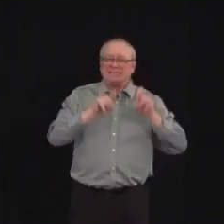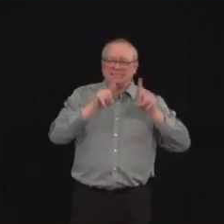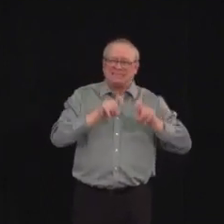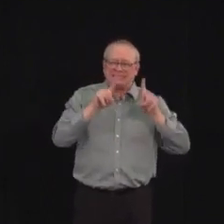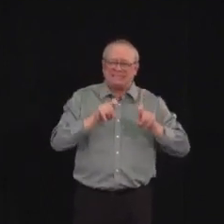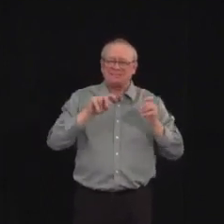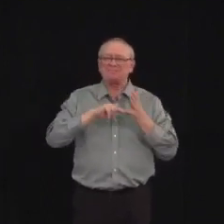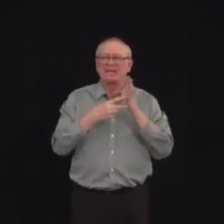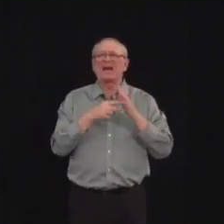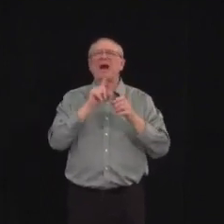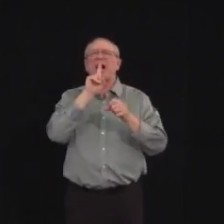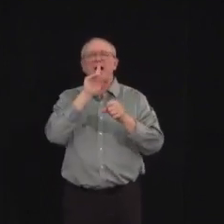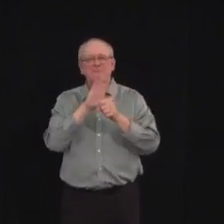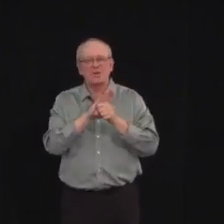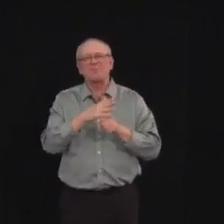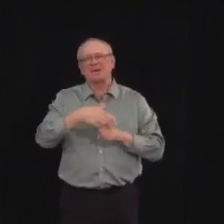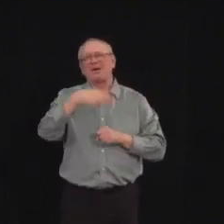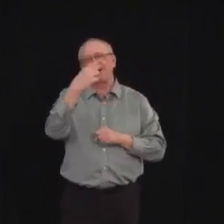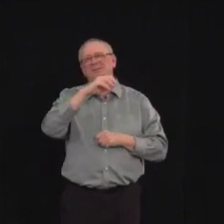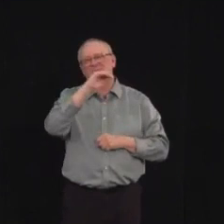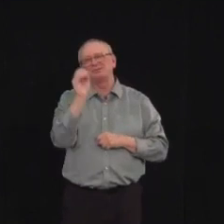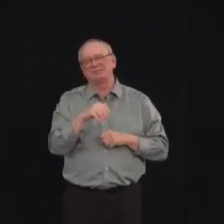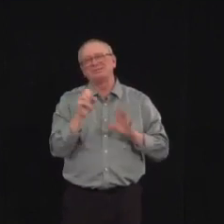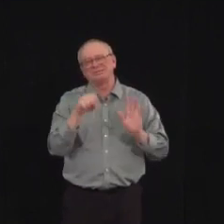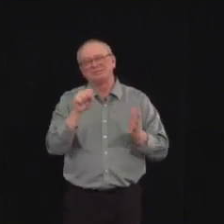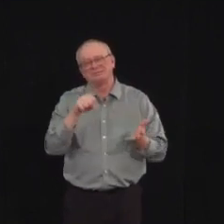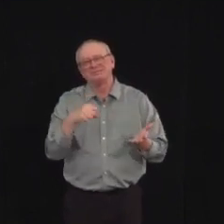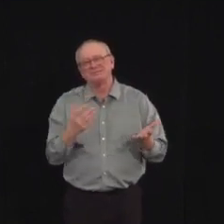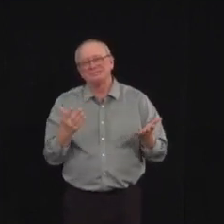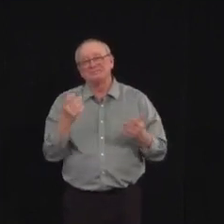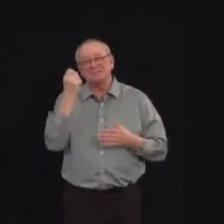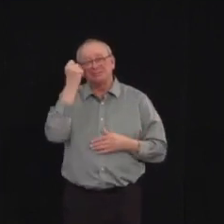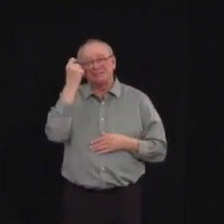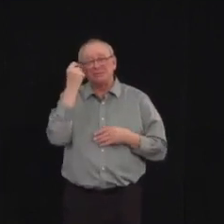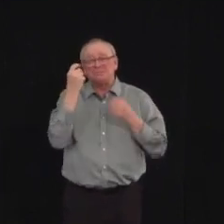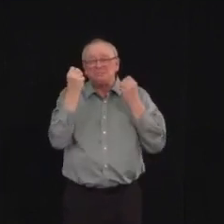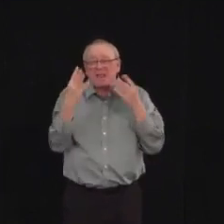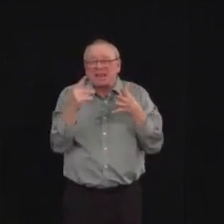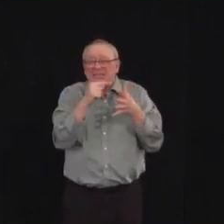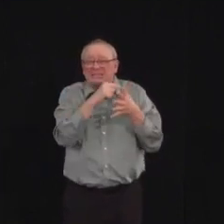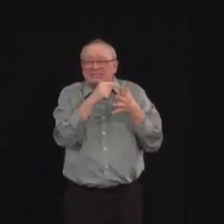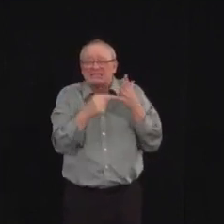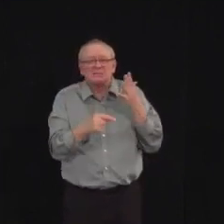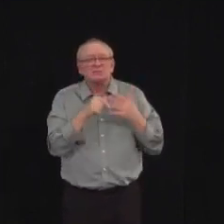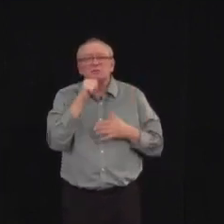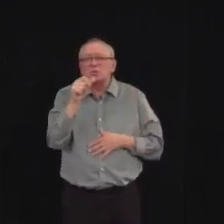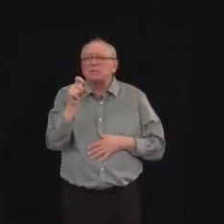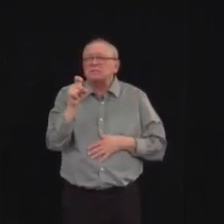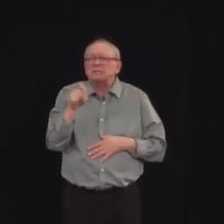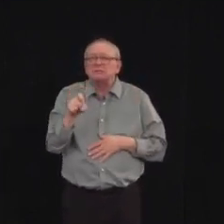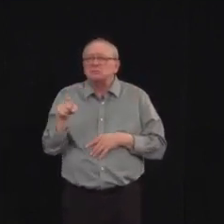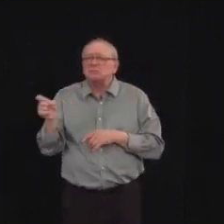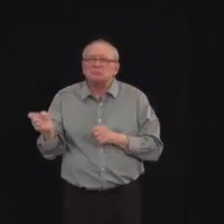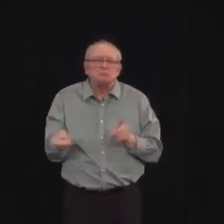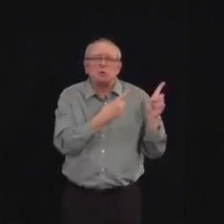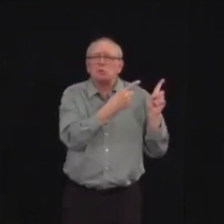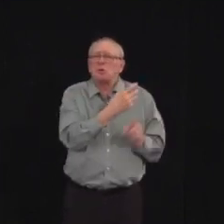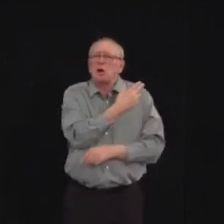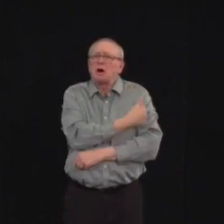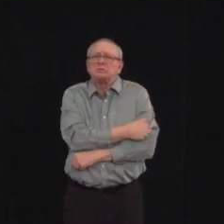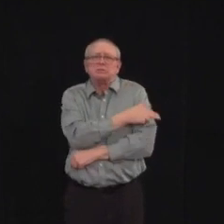weak symptoms that do not require acute or critical care in hospital. Additionally,